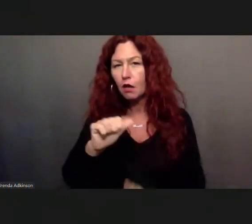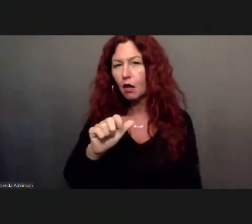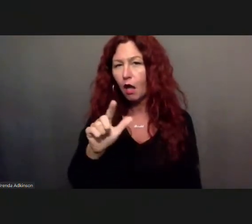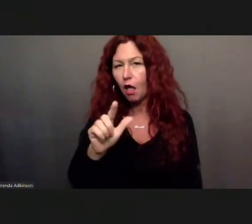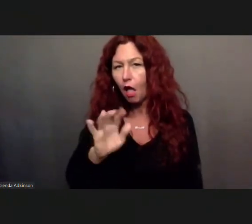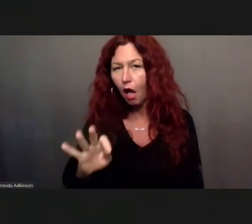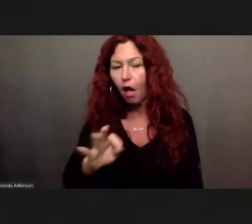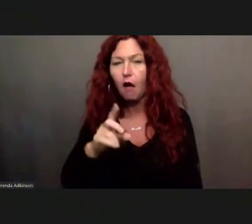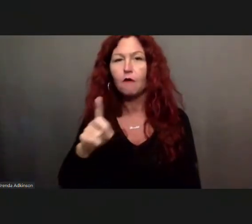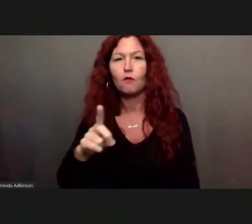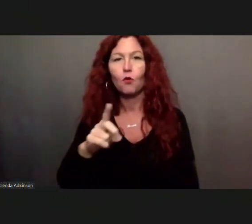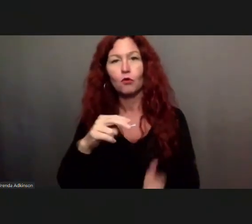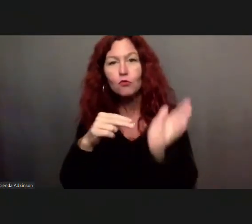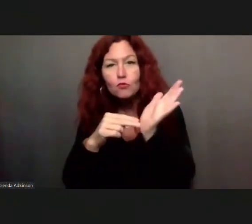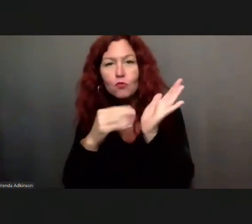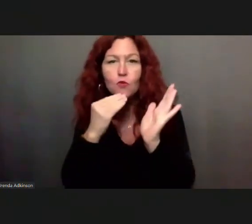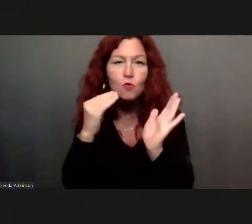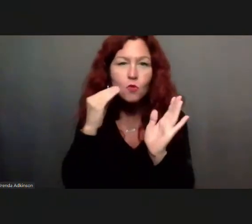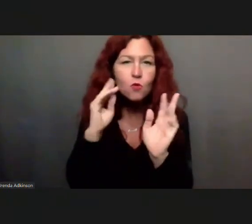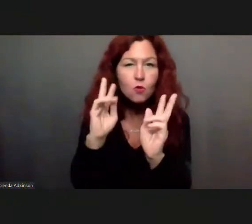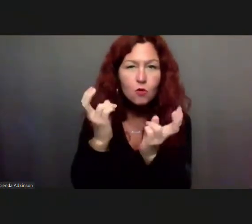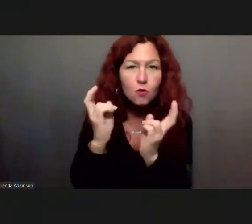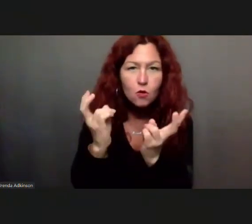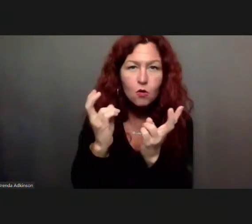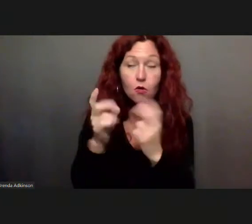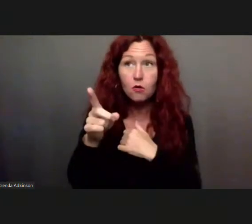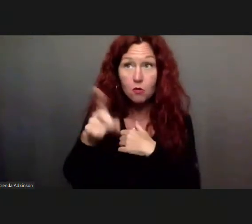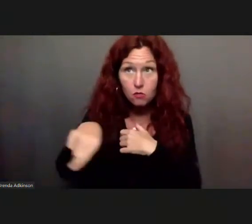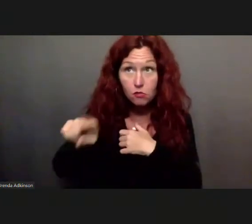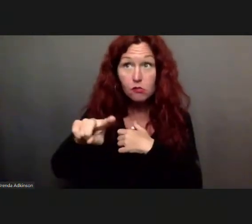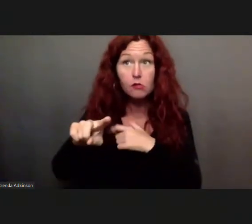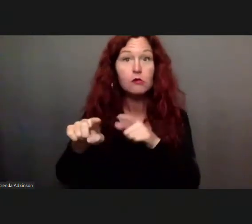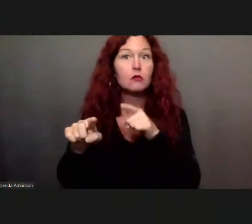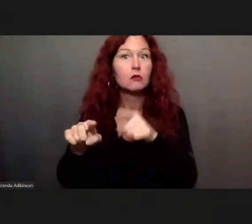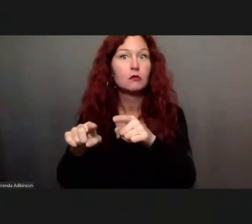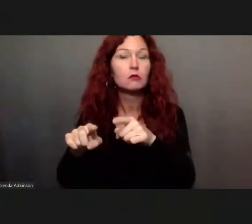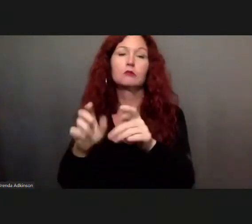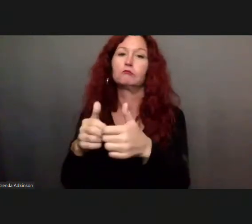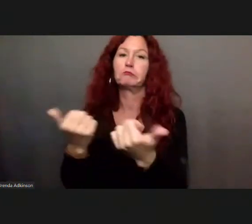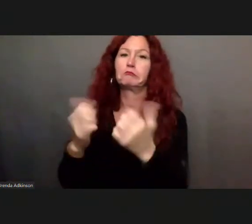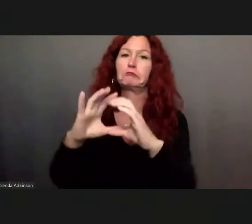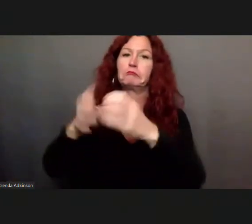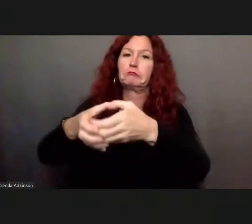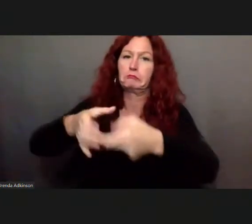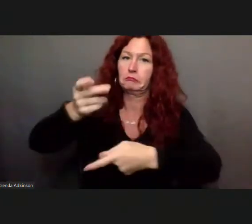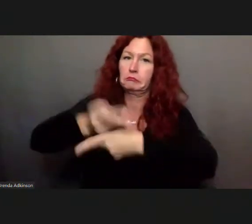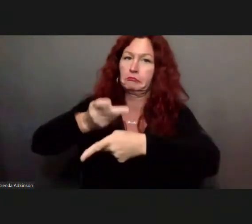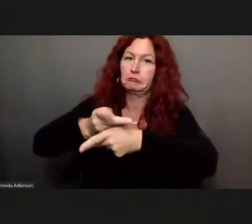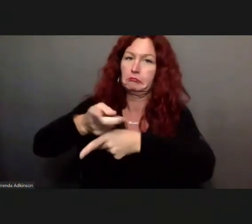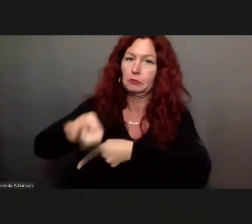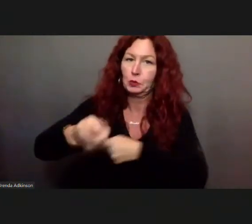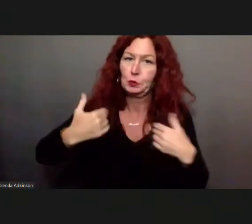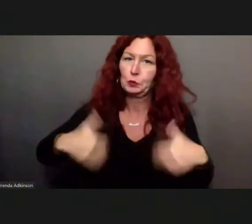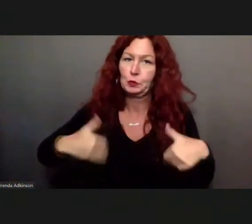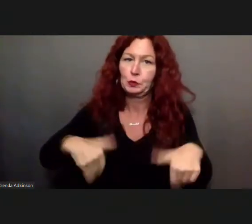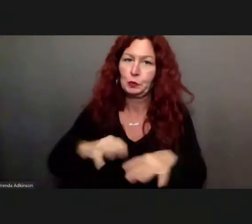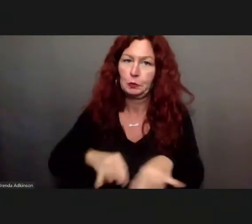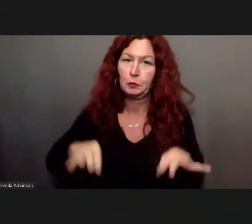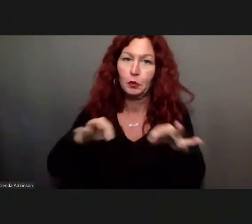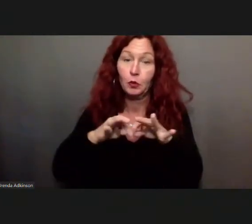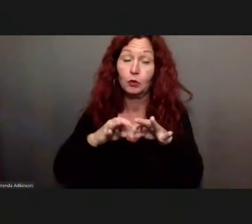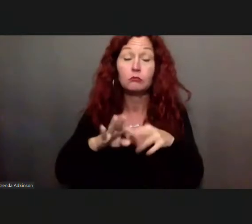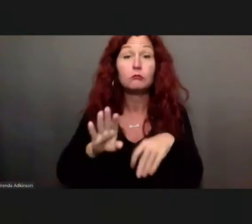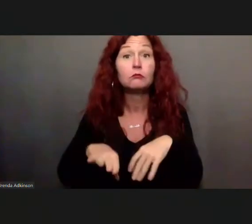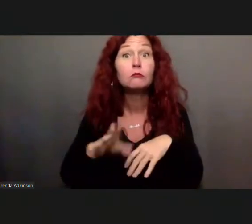COVID-19. Please donate your plasma. It's one of the potential life-saving interventions that hospitals use early on